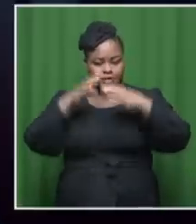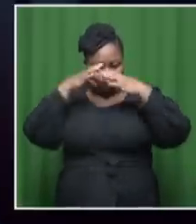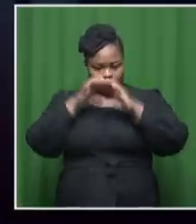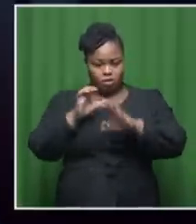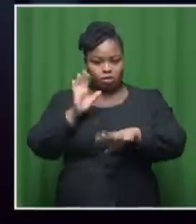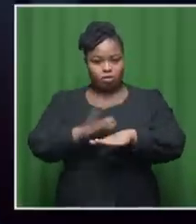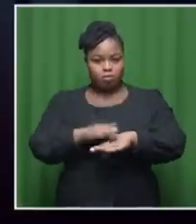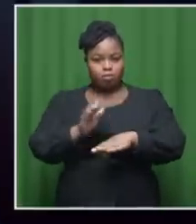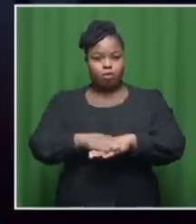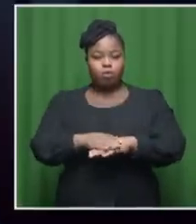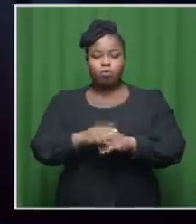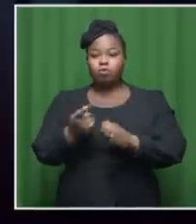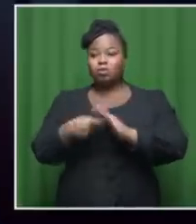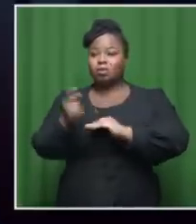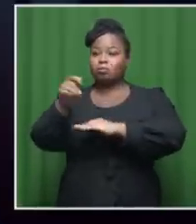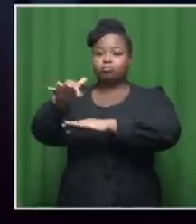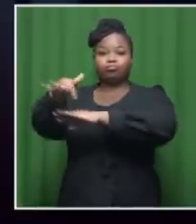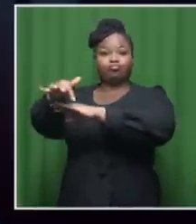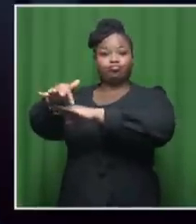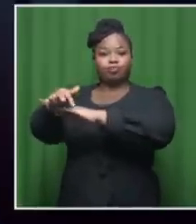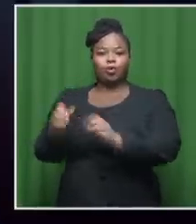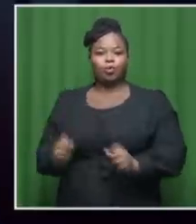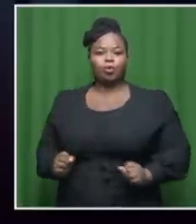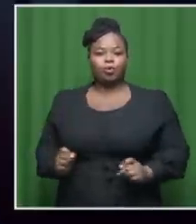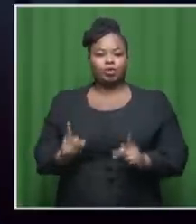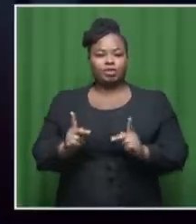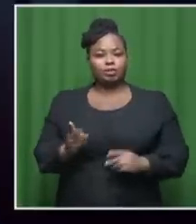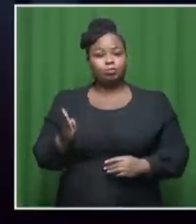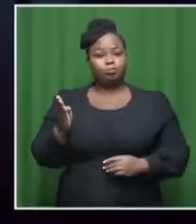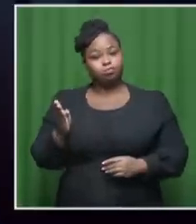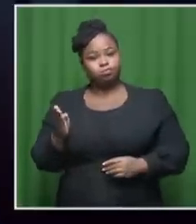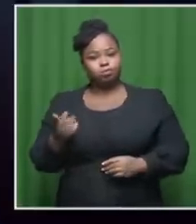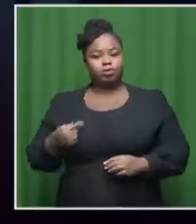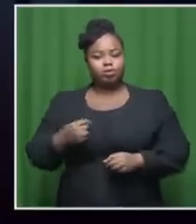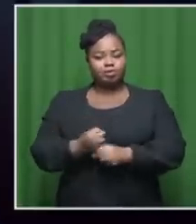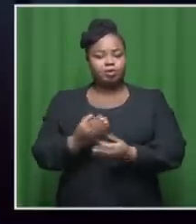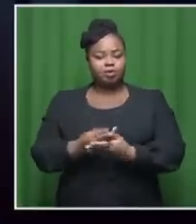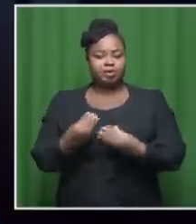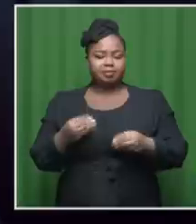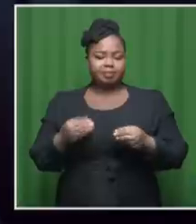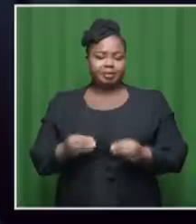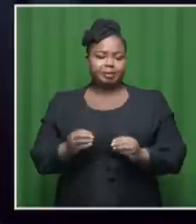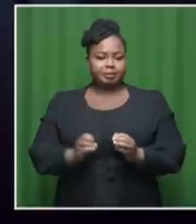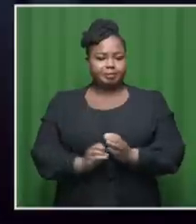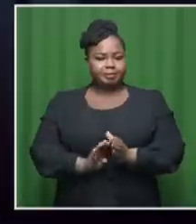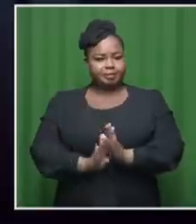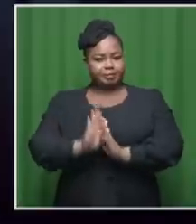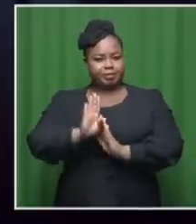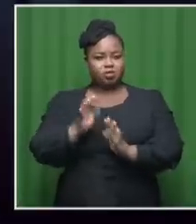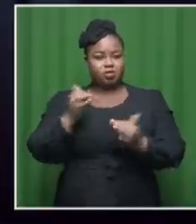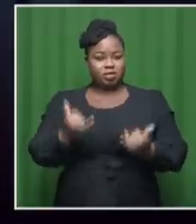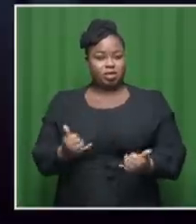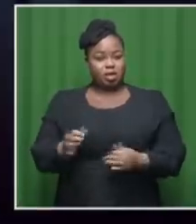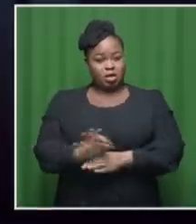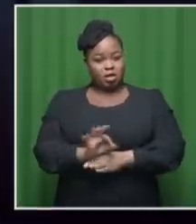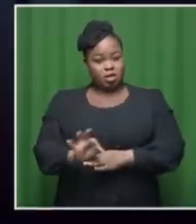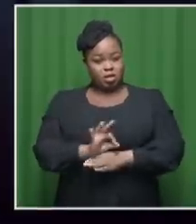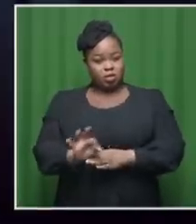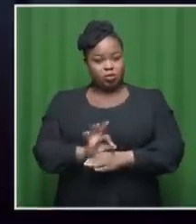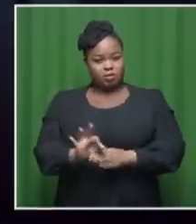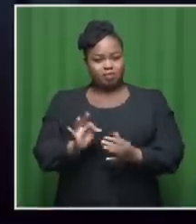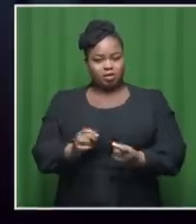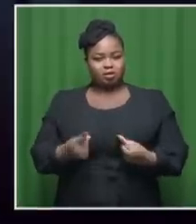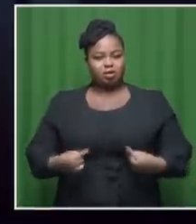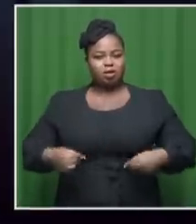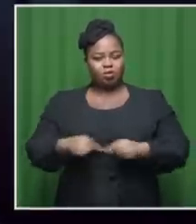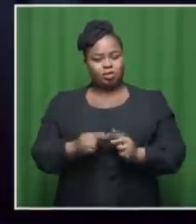export opportunities that are there, that will ensure that the business grows. So this turnaround plan essentially was